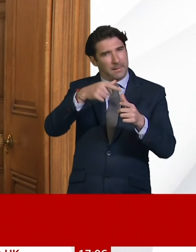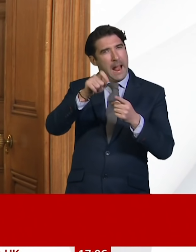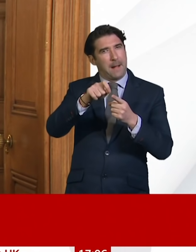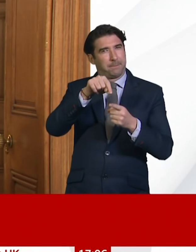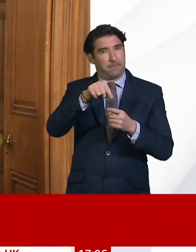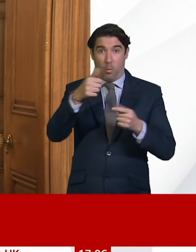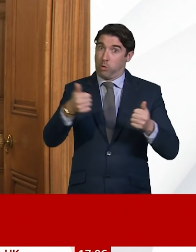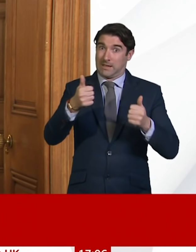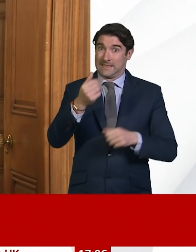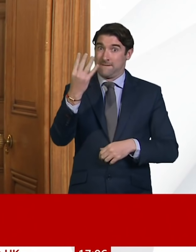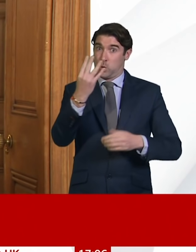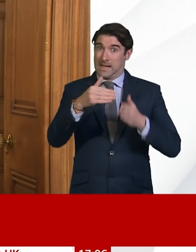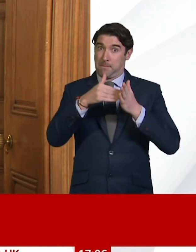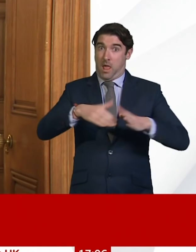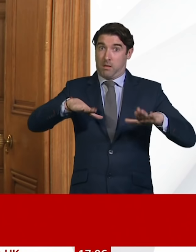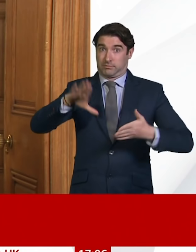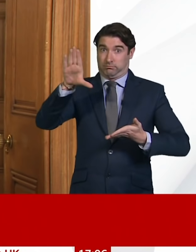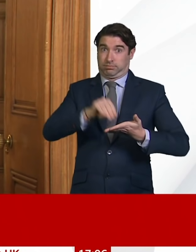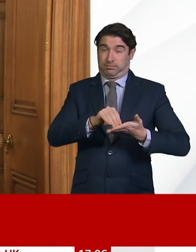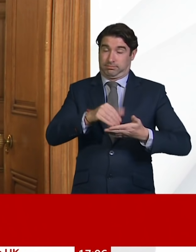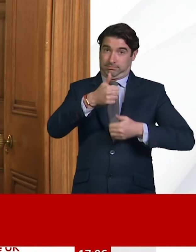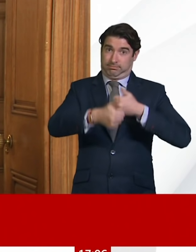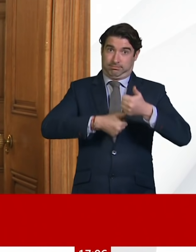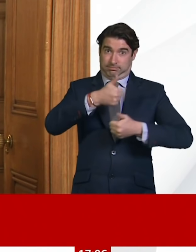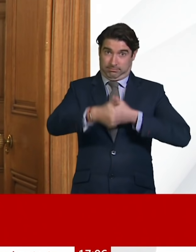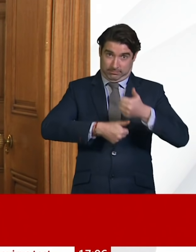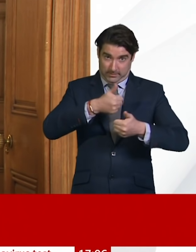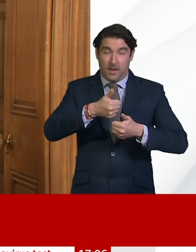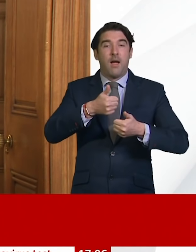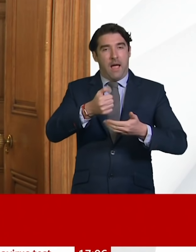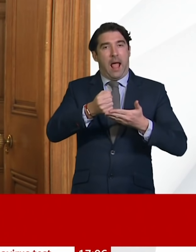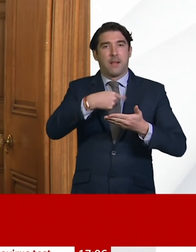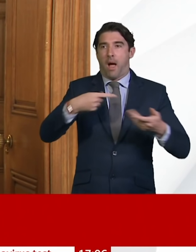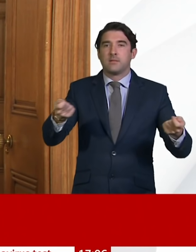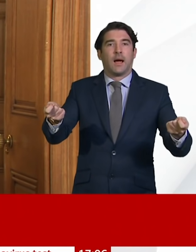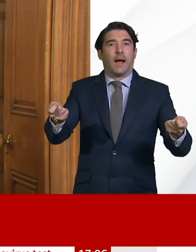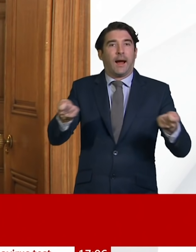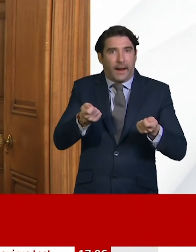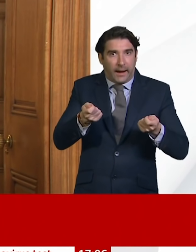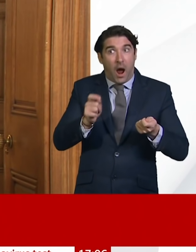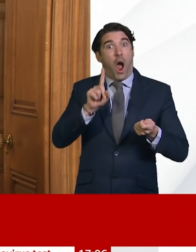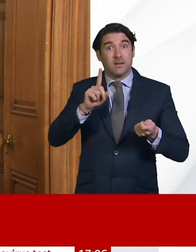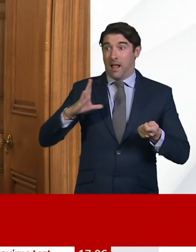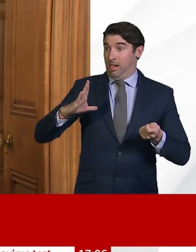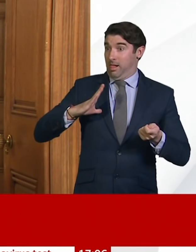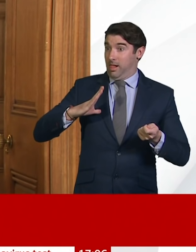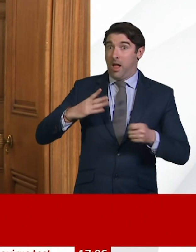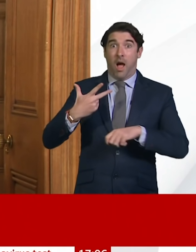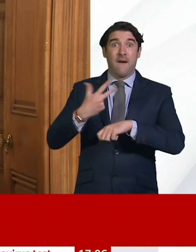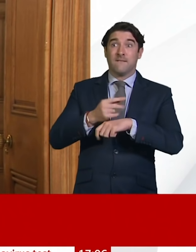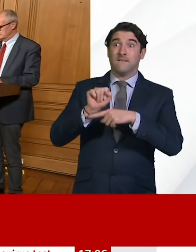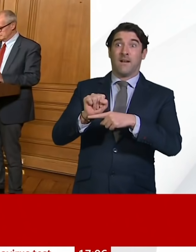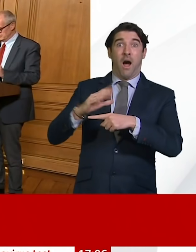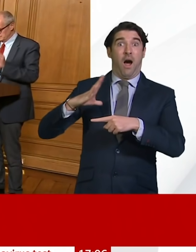fight back against this virus, protect our NHS, and save many more lives. I'm now going to hand over to